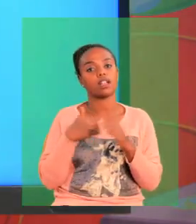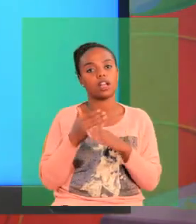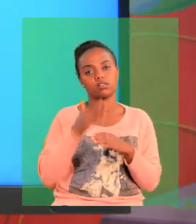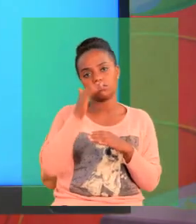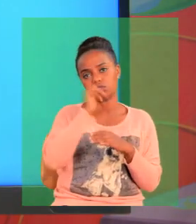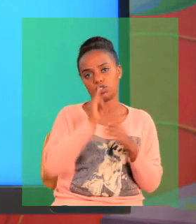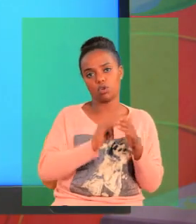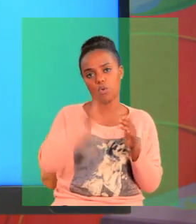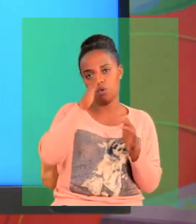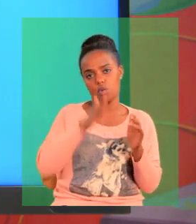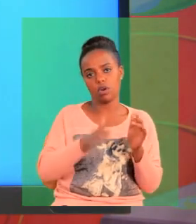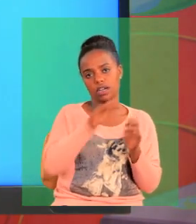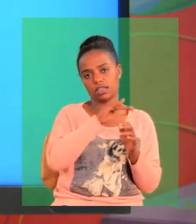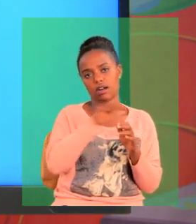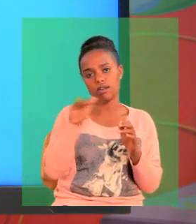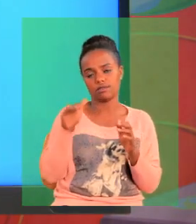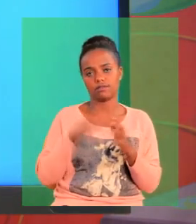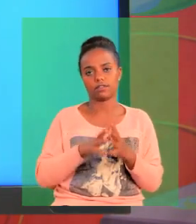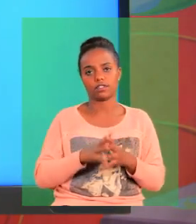graph.